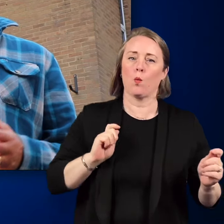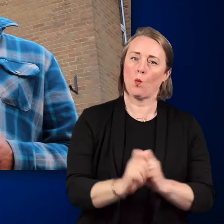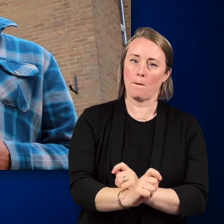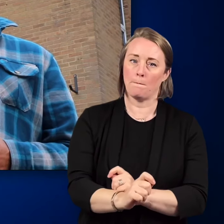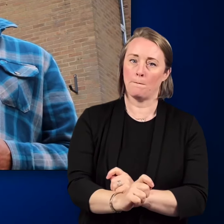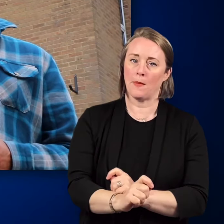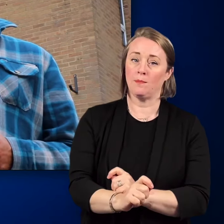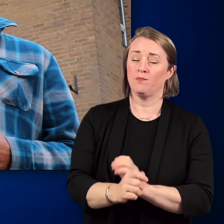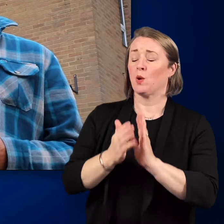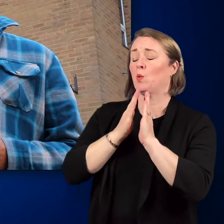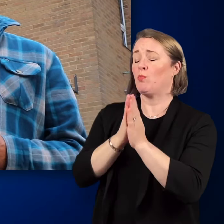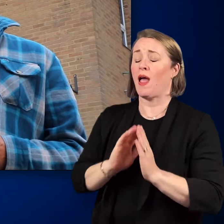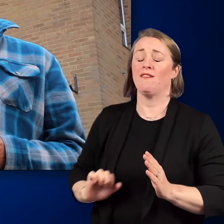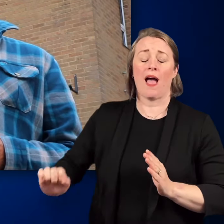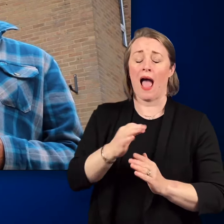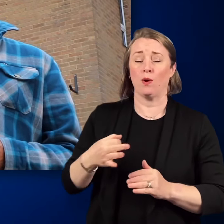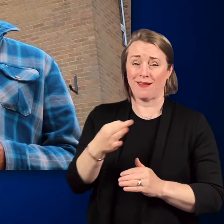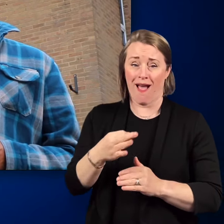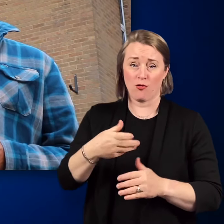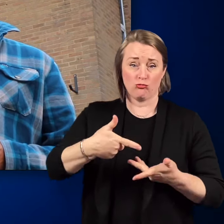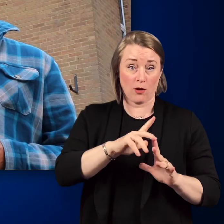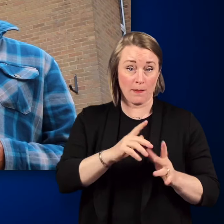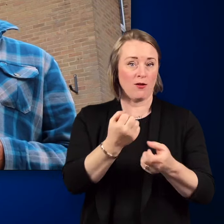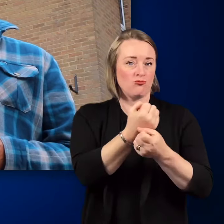pray, let rugby flourish.